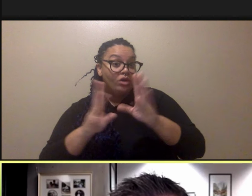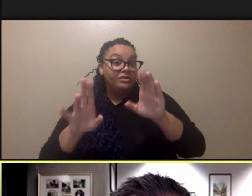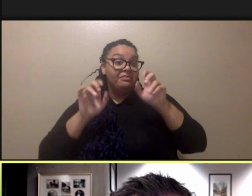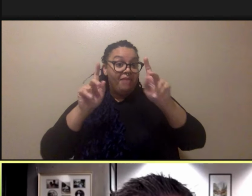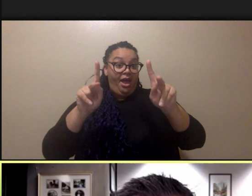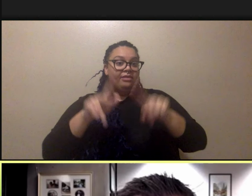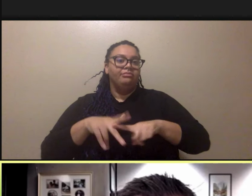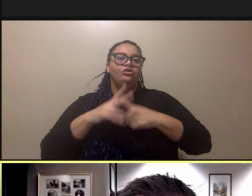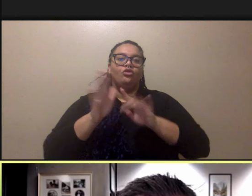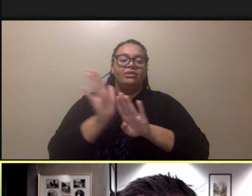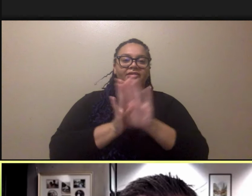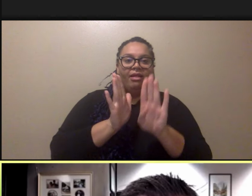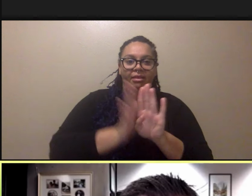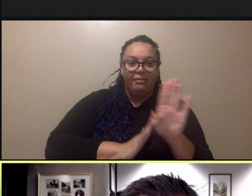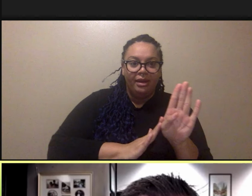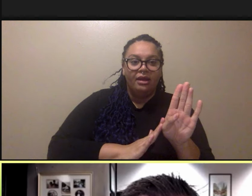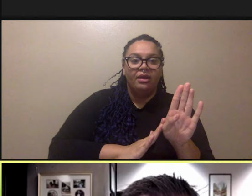developing